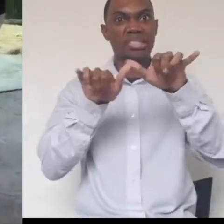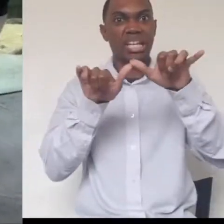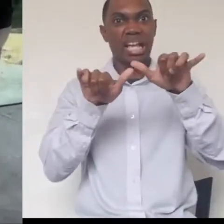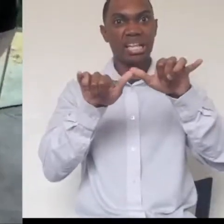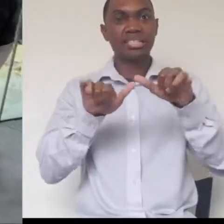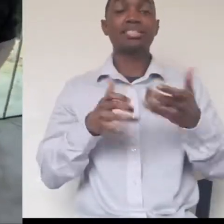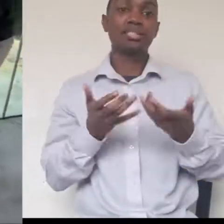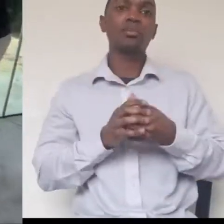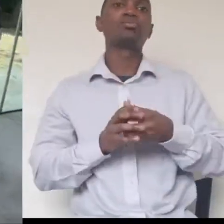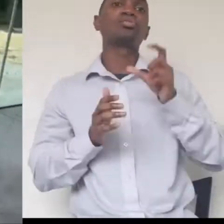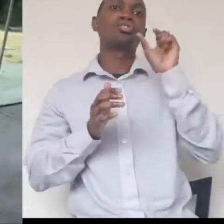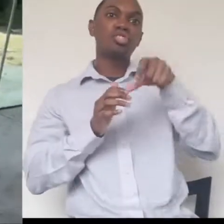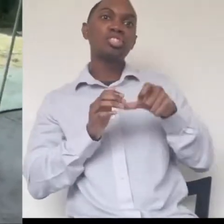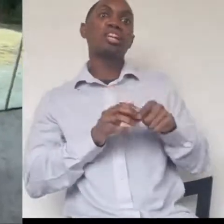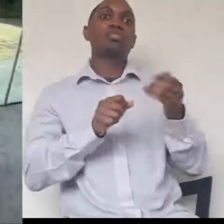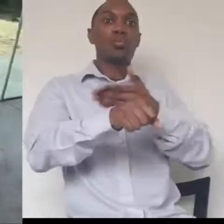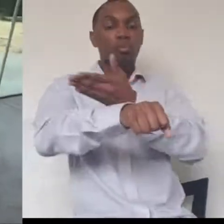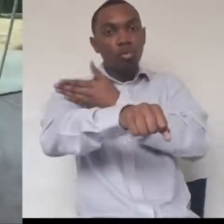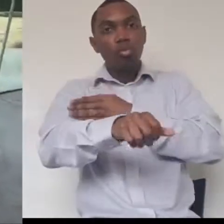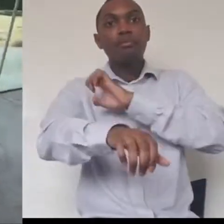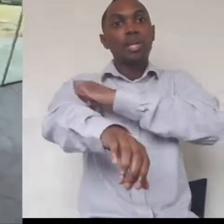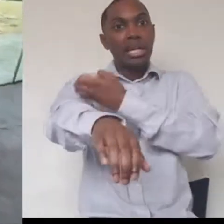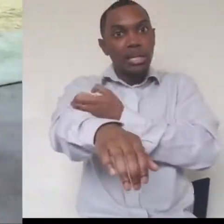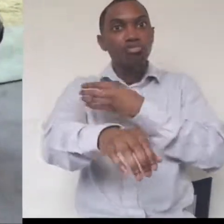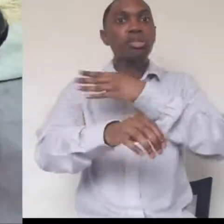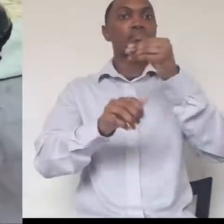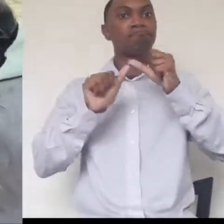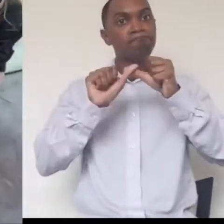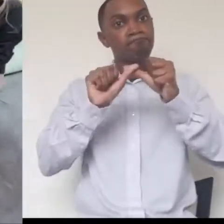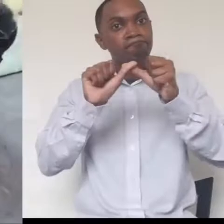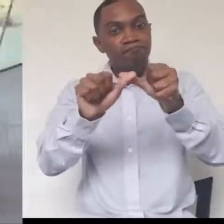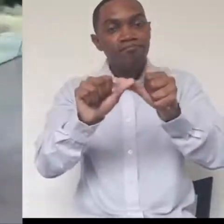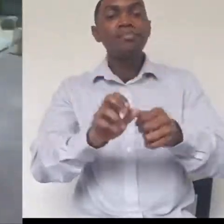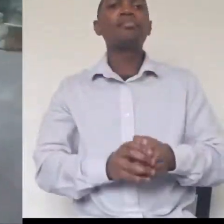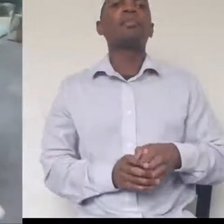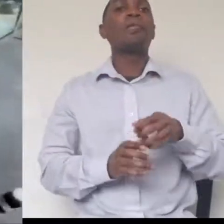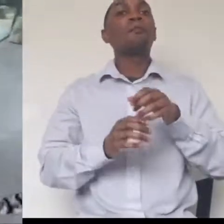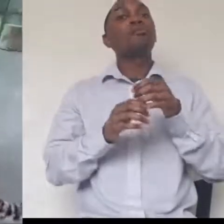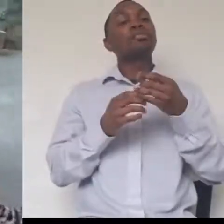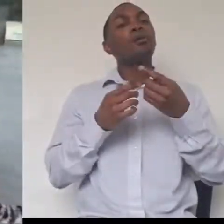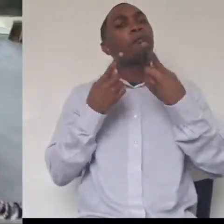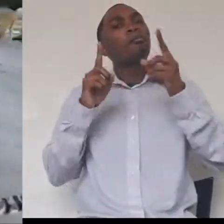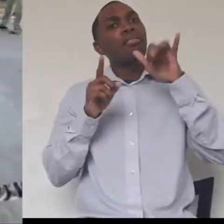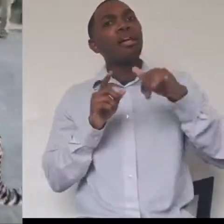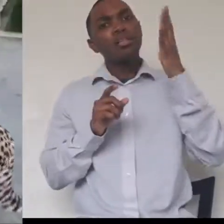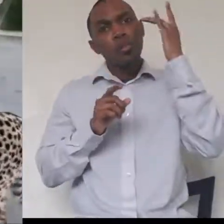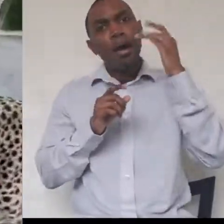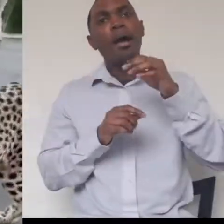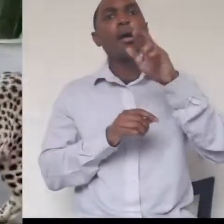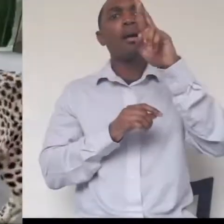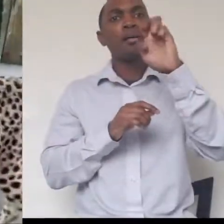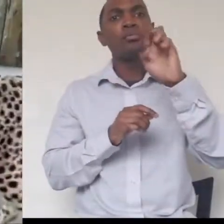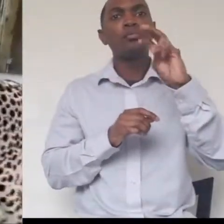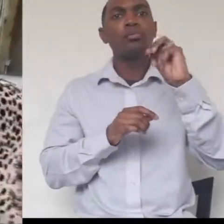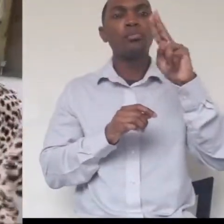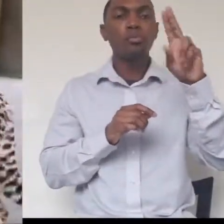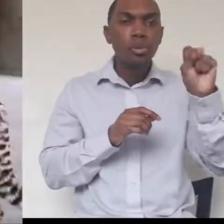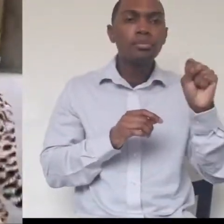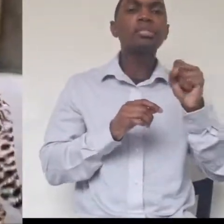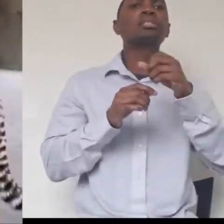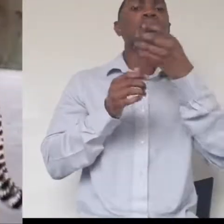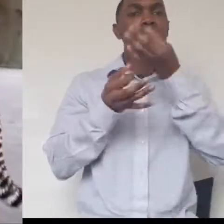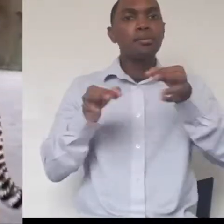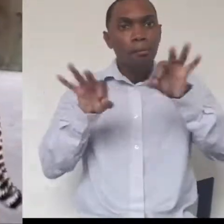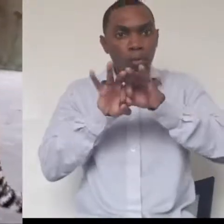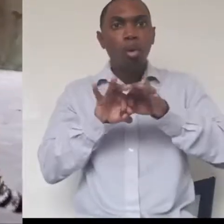she has to build up that stamina and energy first before she was able to run that full distance. So that's